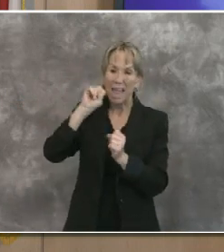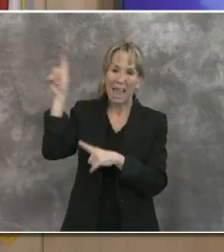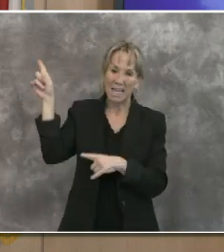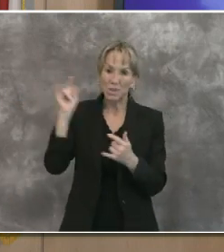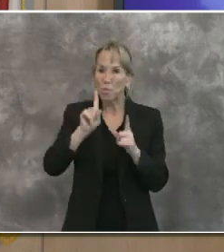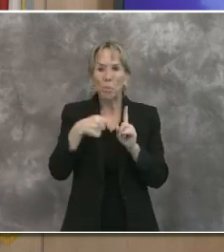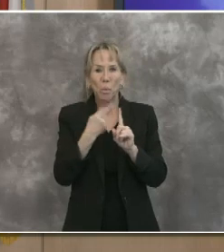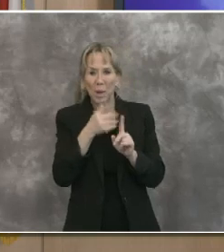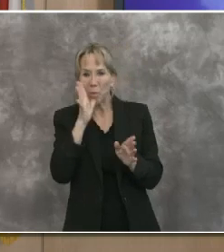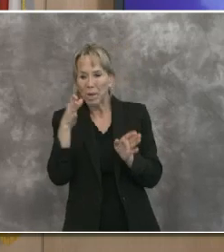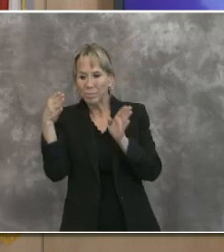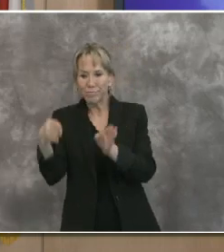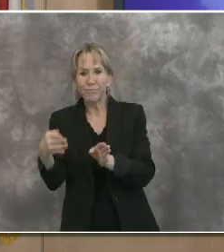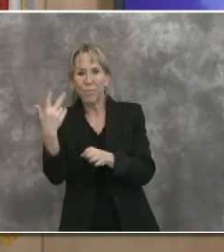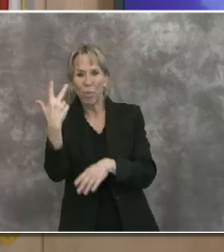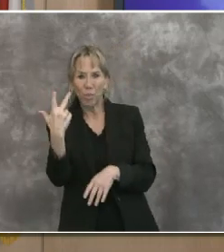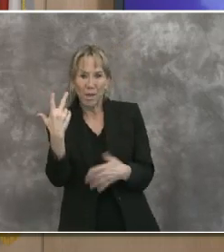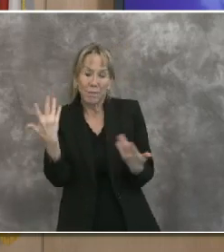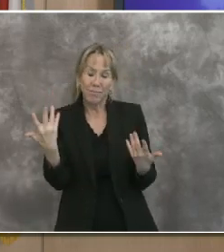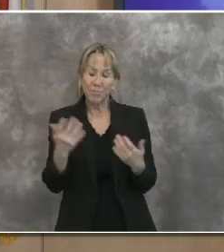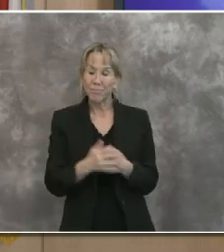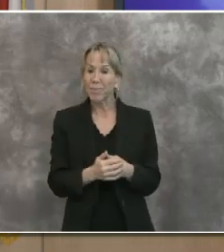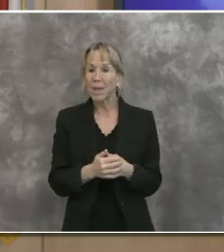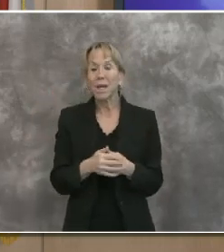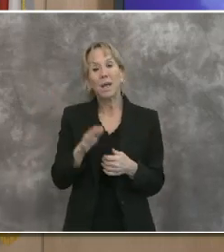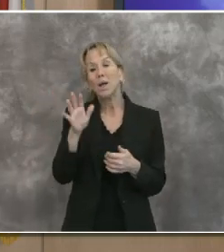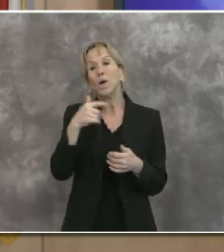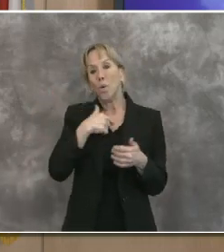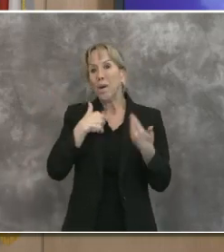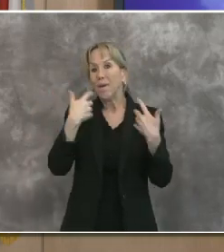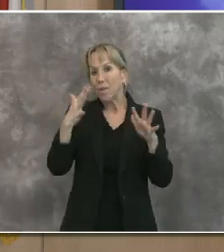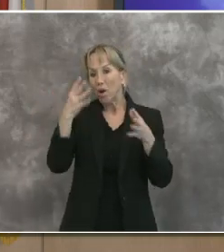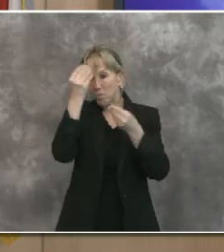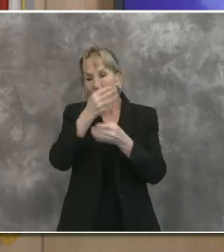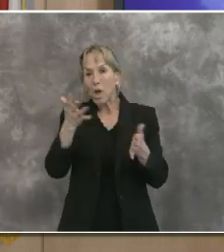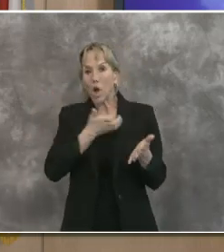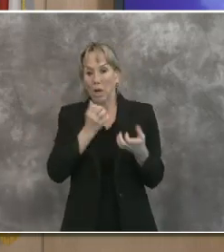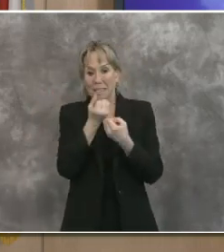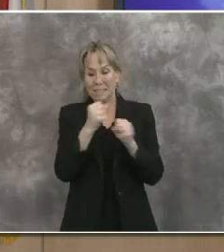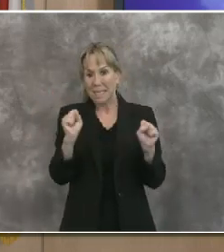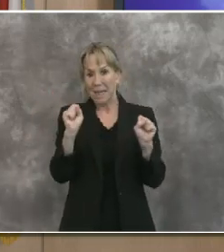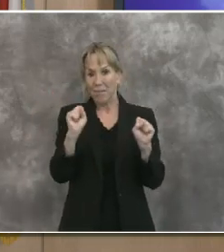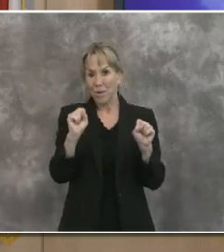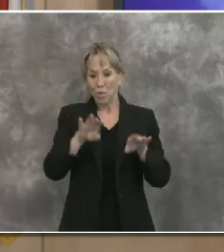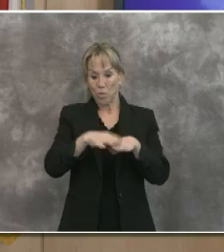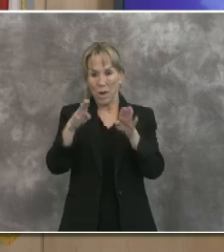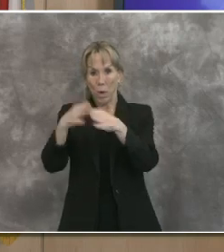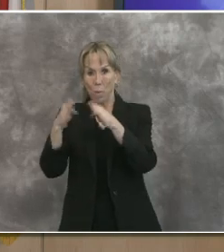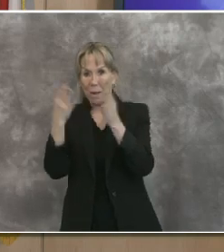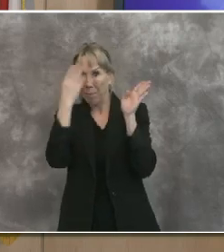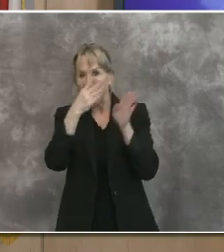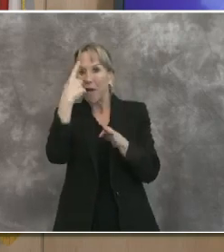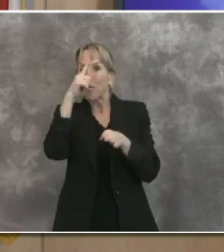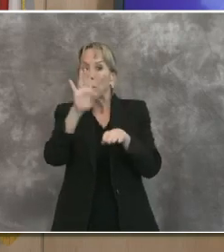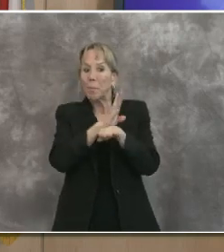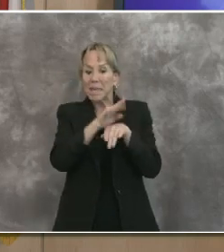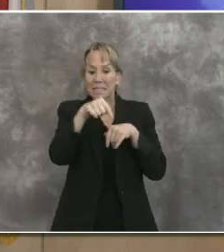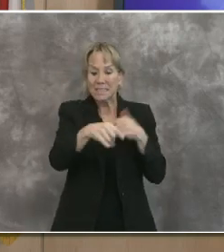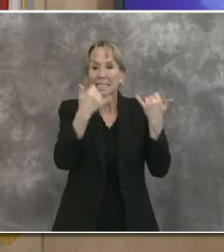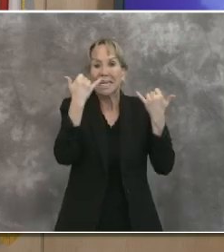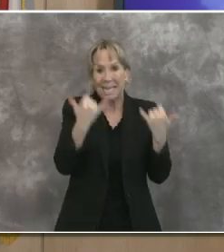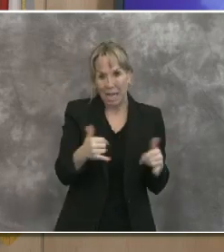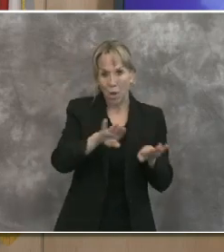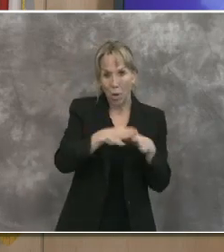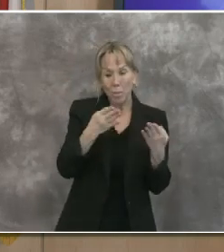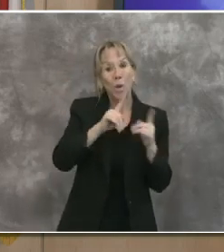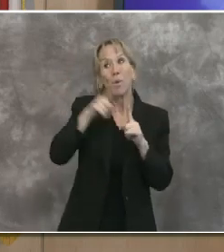state of California, along with the additional guidance. We've laid out our safe reopening plan for businesses that are opening now. As we get additional